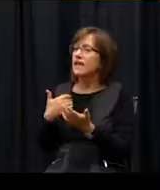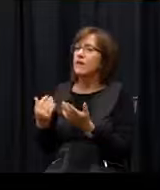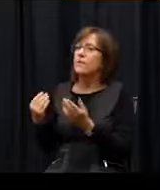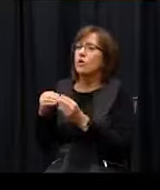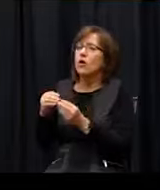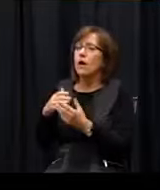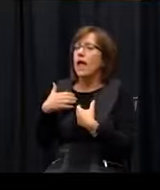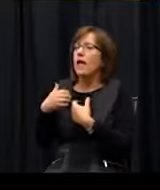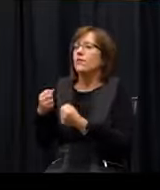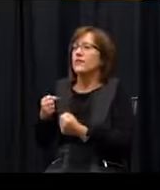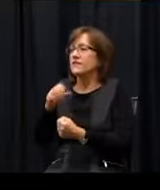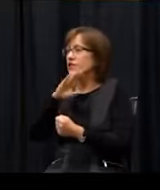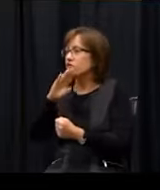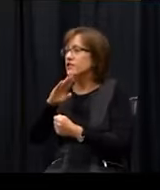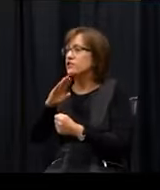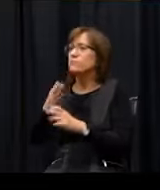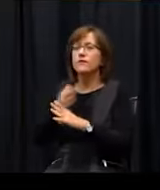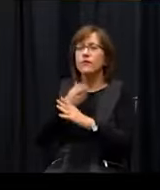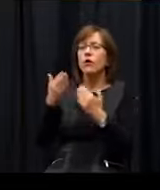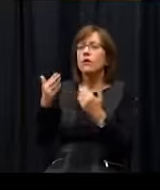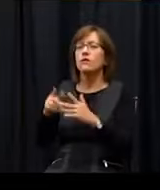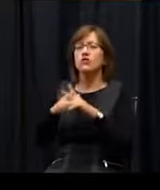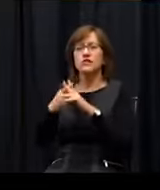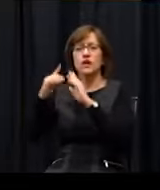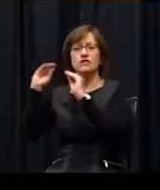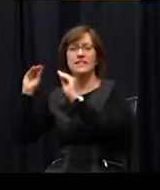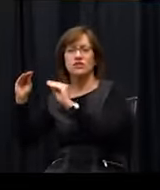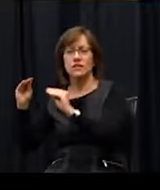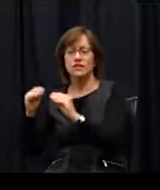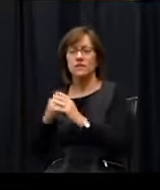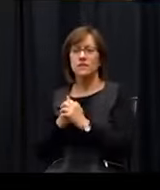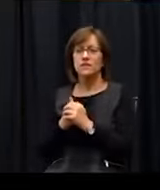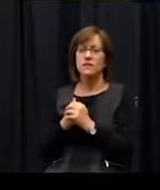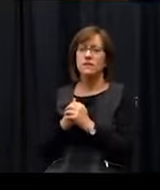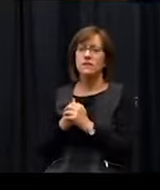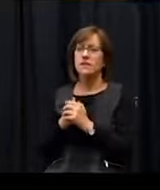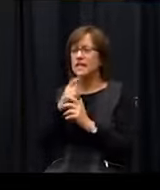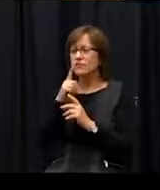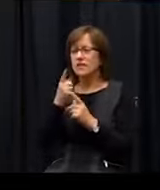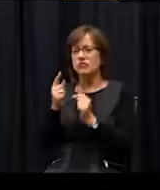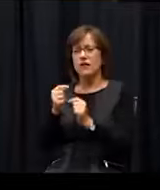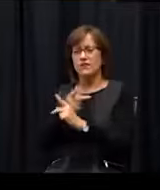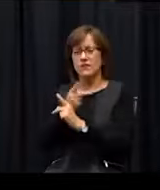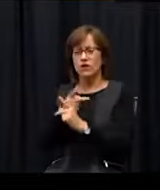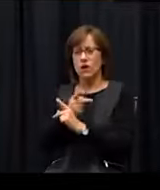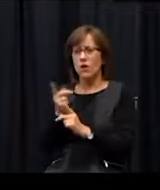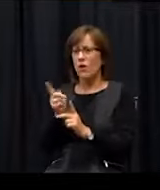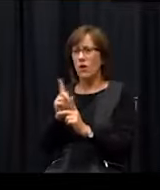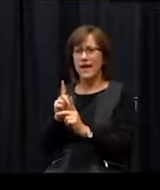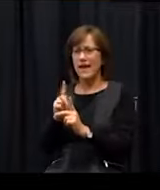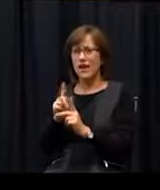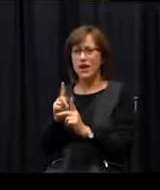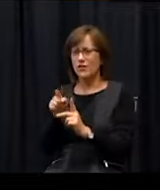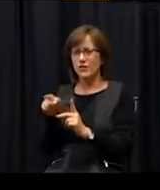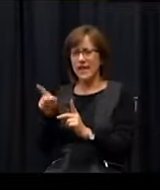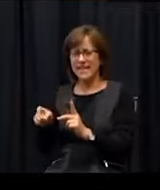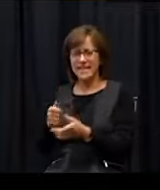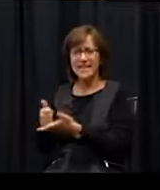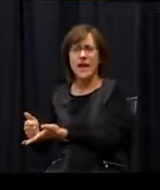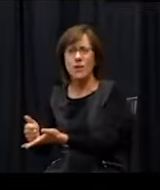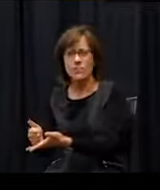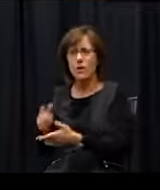before going into teaching? Because it's about really figuring out to what point, where is that point that they need the help, and